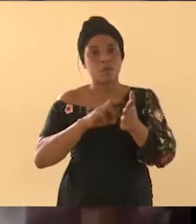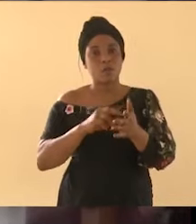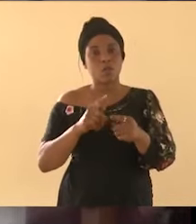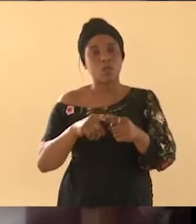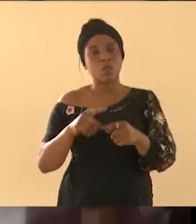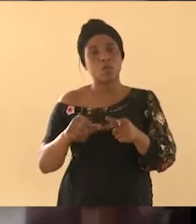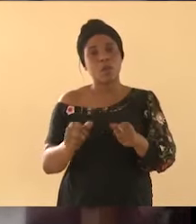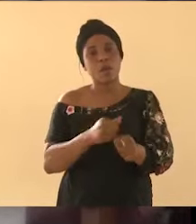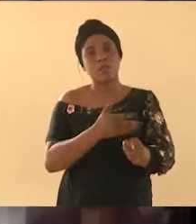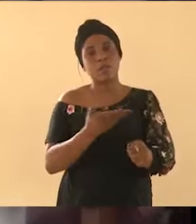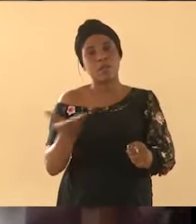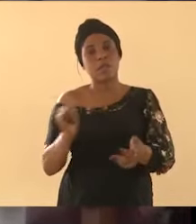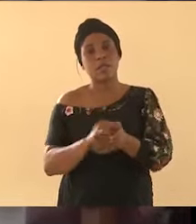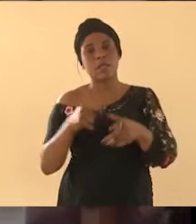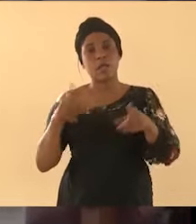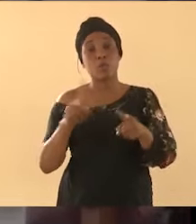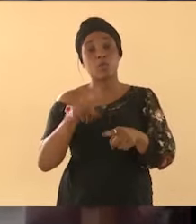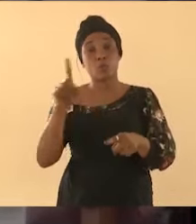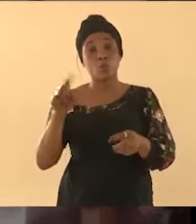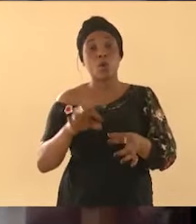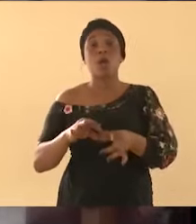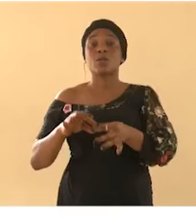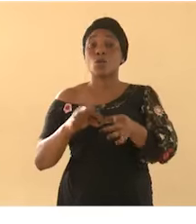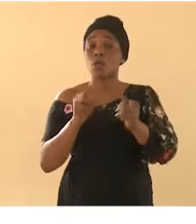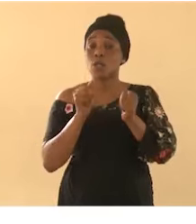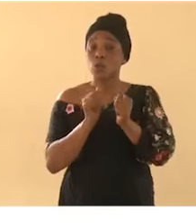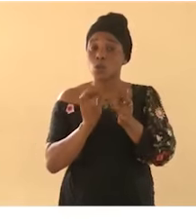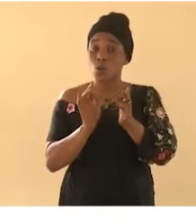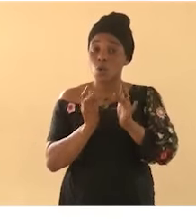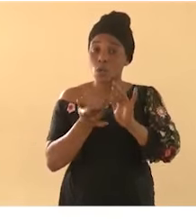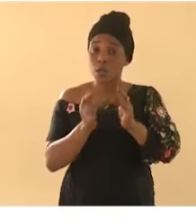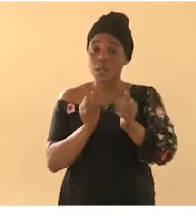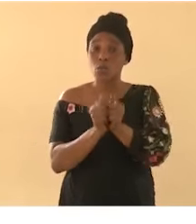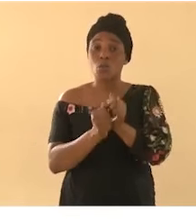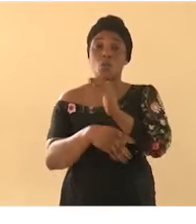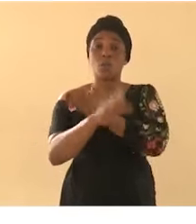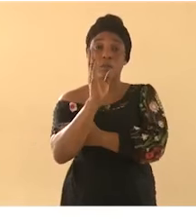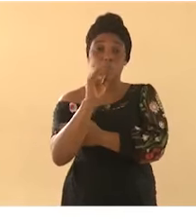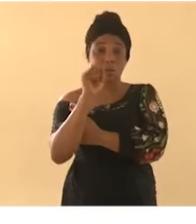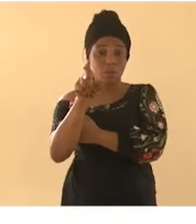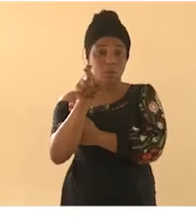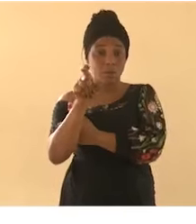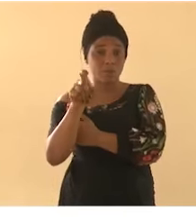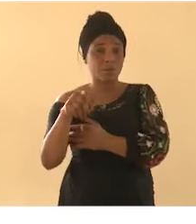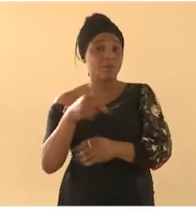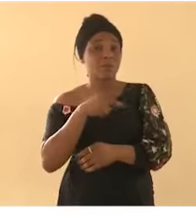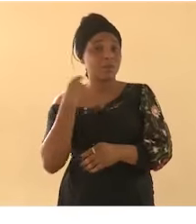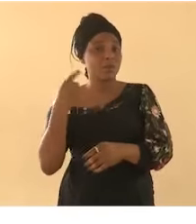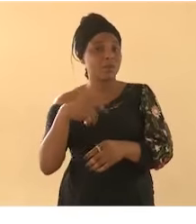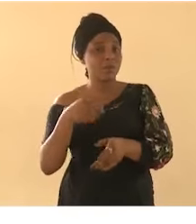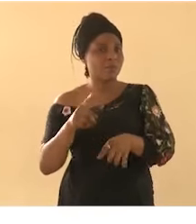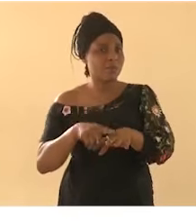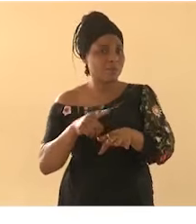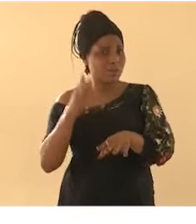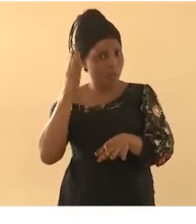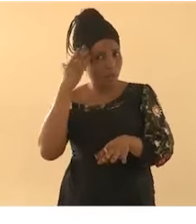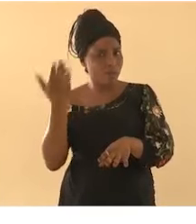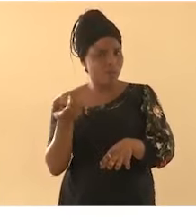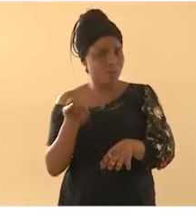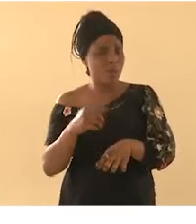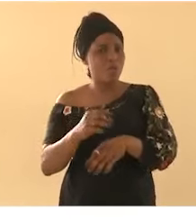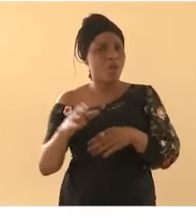and who gives meaning to everything that happens to you? Do you know how to connect with God? You know that it is at times